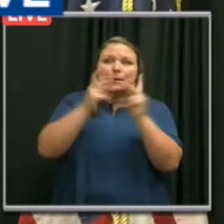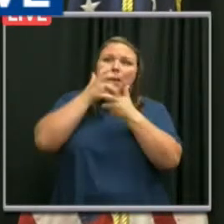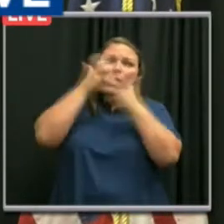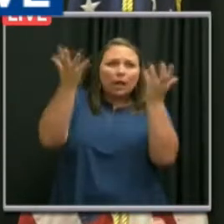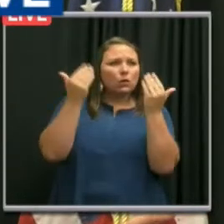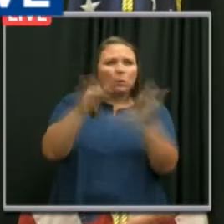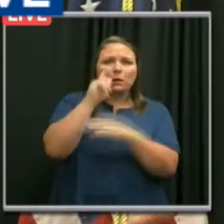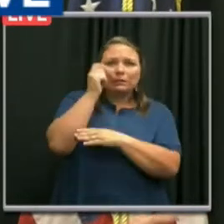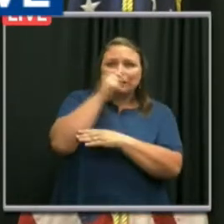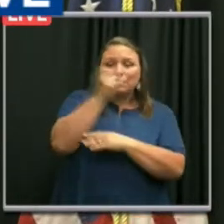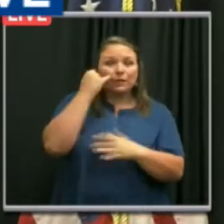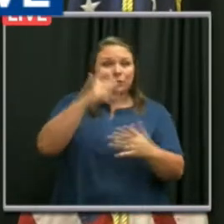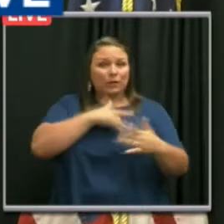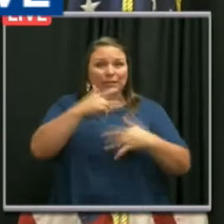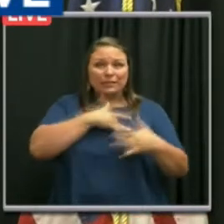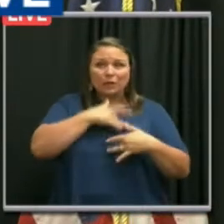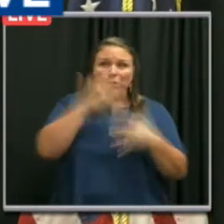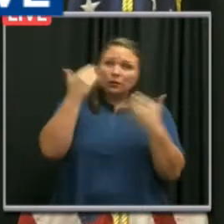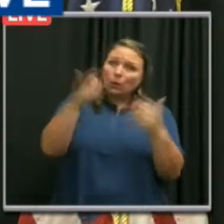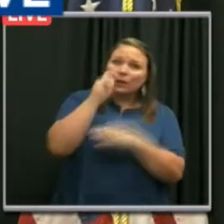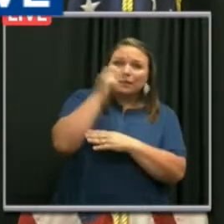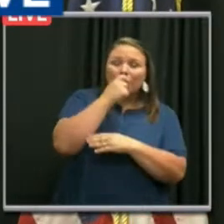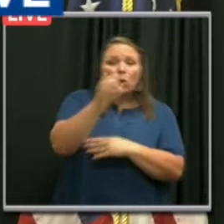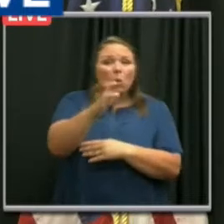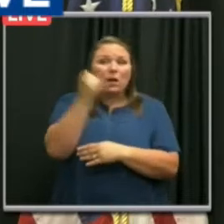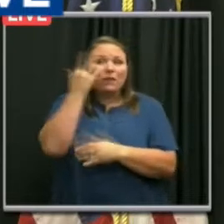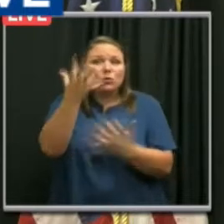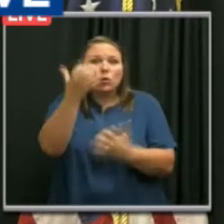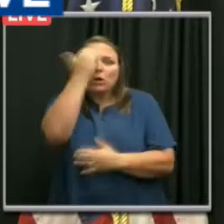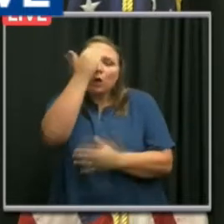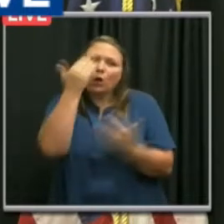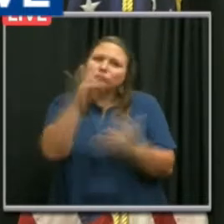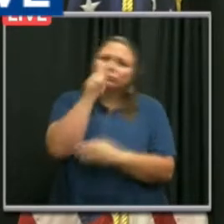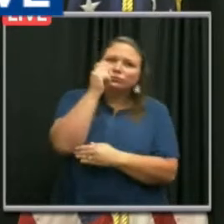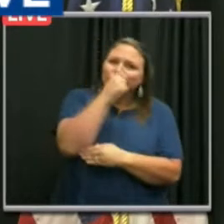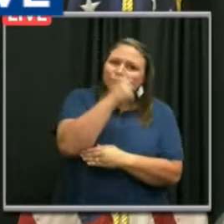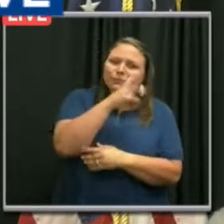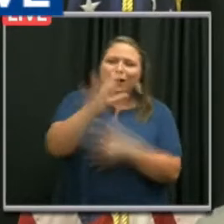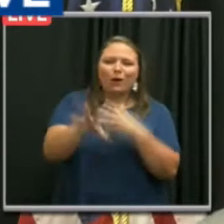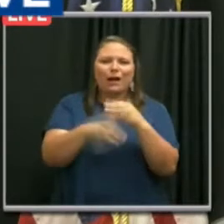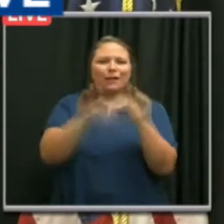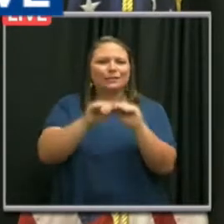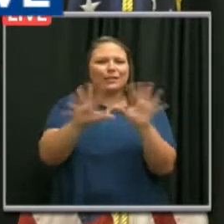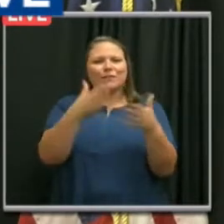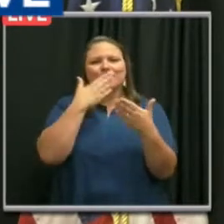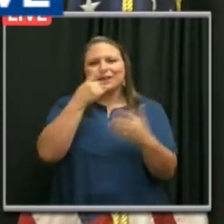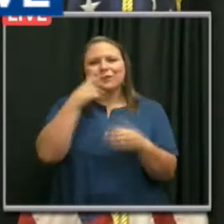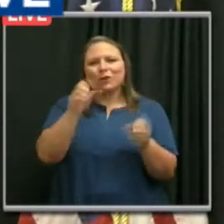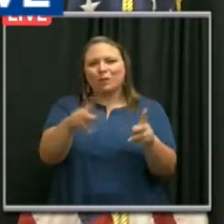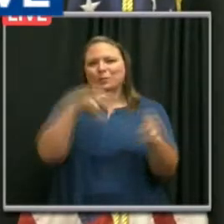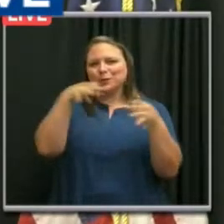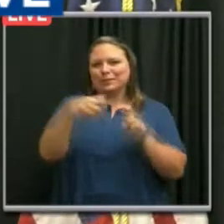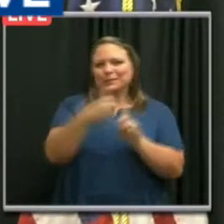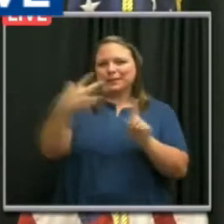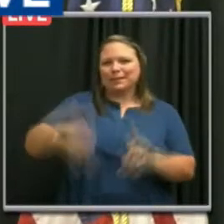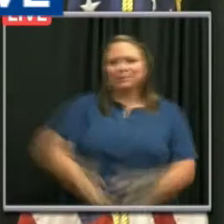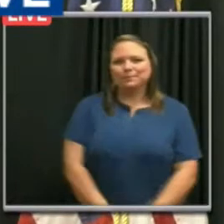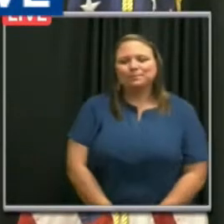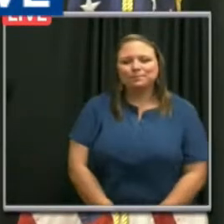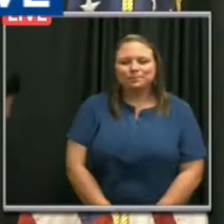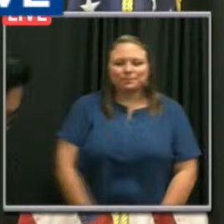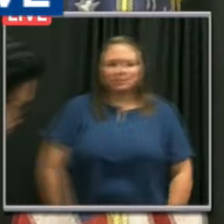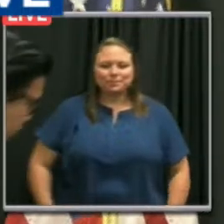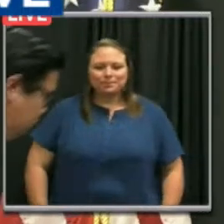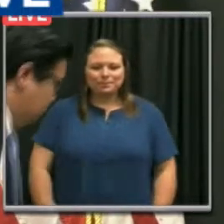get tested. If you're worried about the virus, get tested. Or if you just want to know, get tested. So I hope that adds some clarity, but thank you for that opportunity to explain.